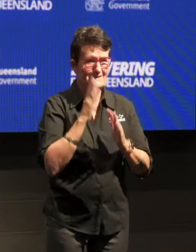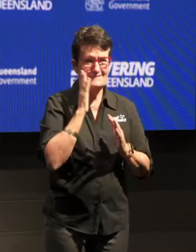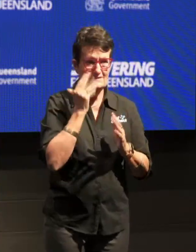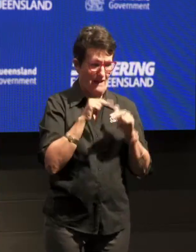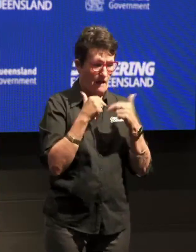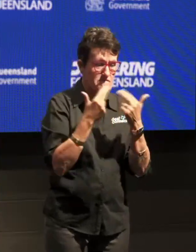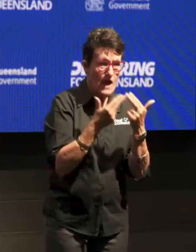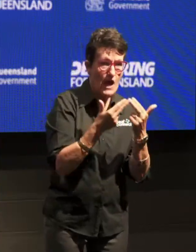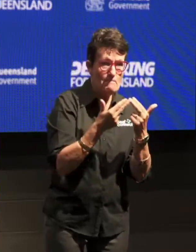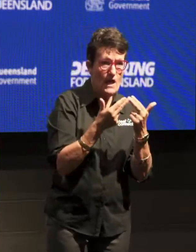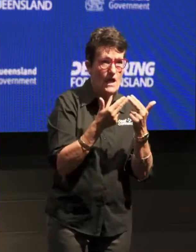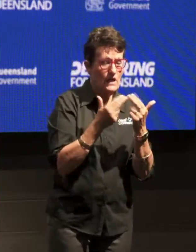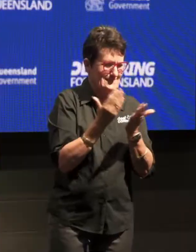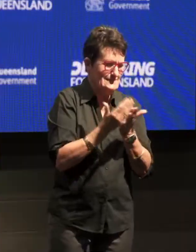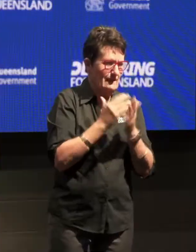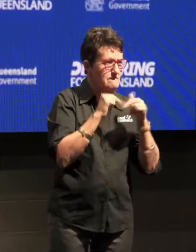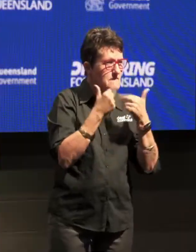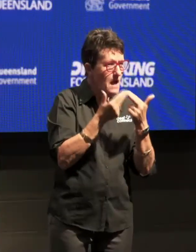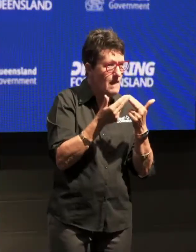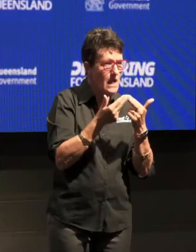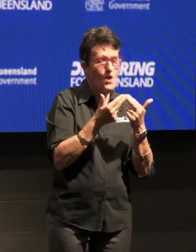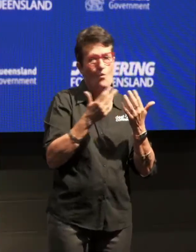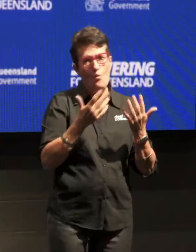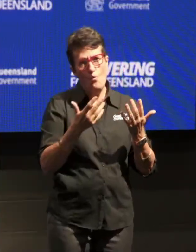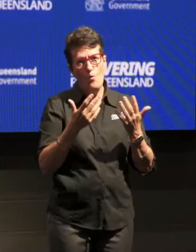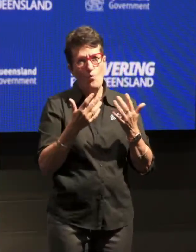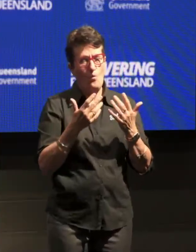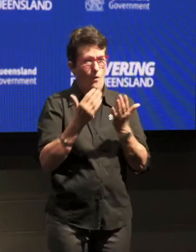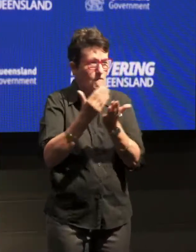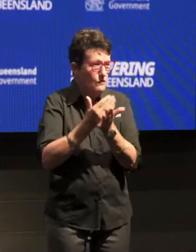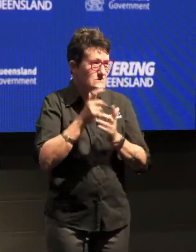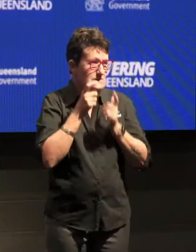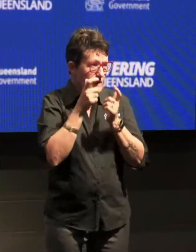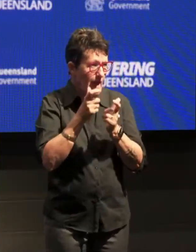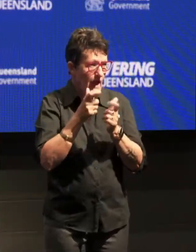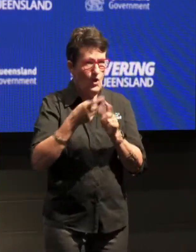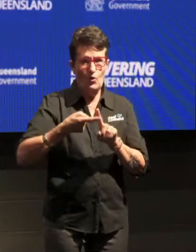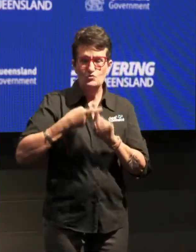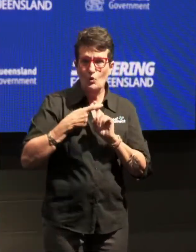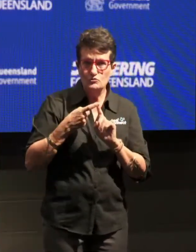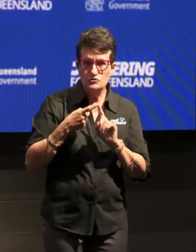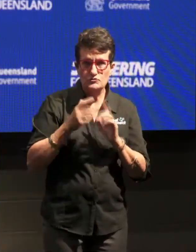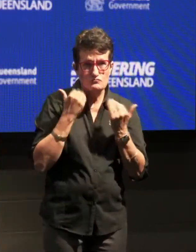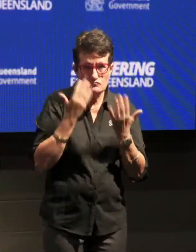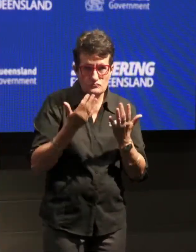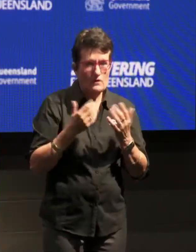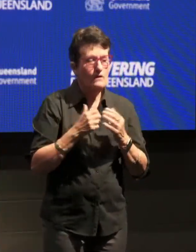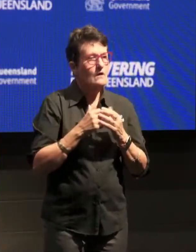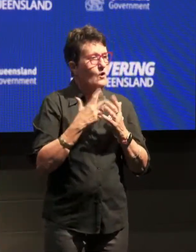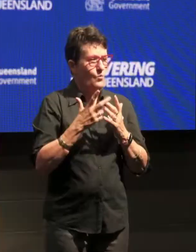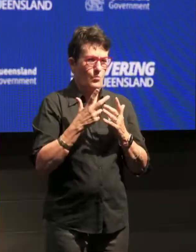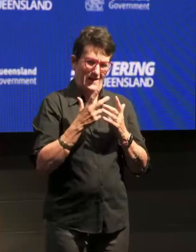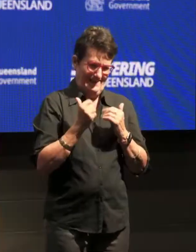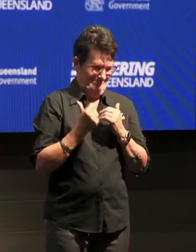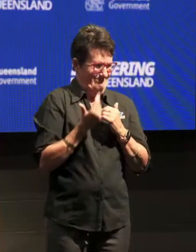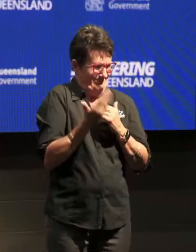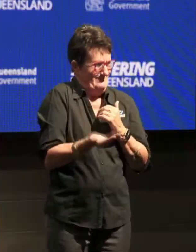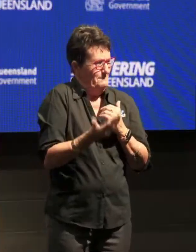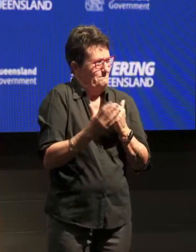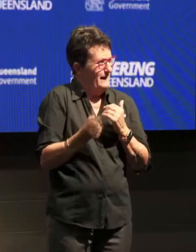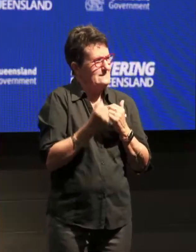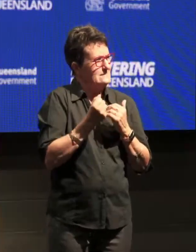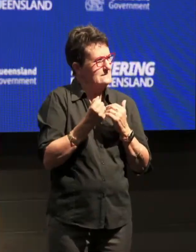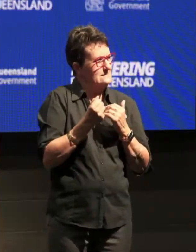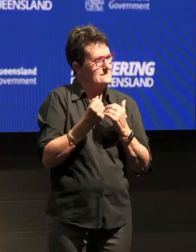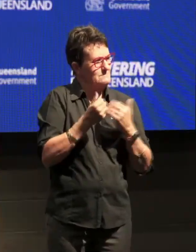a family member, a safe family member, whether that's foster care and adoption, we've got to do that. We owe it to those vulnerable